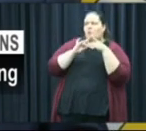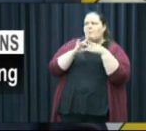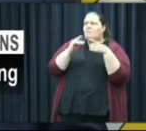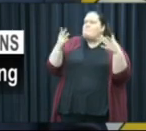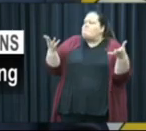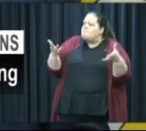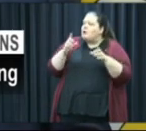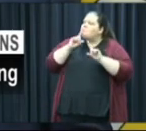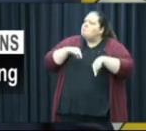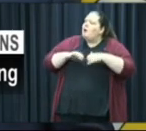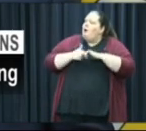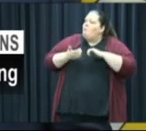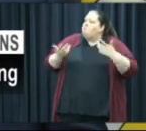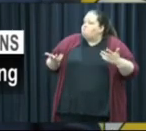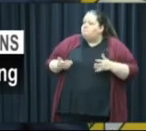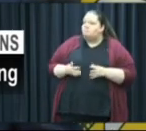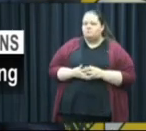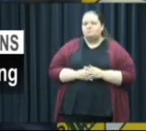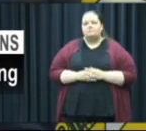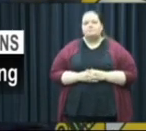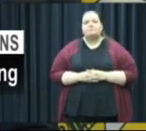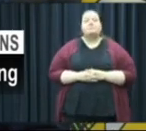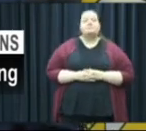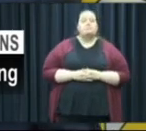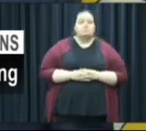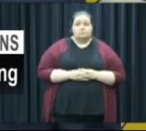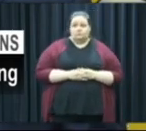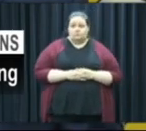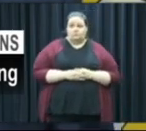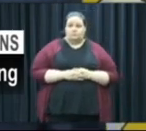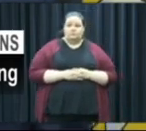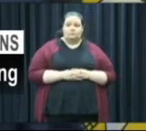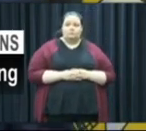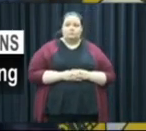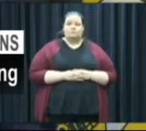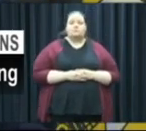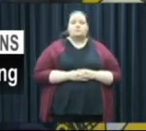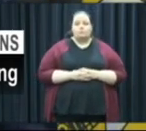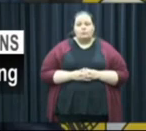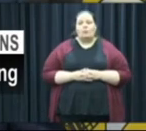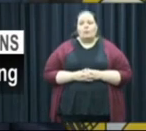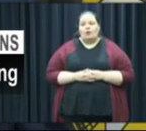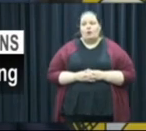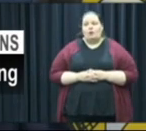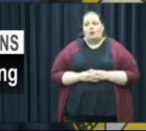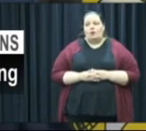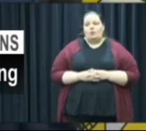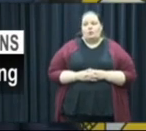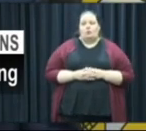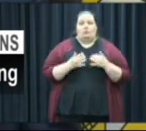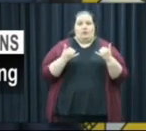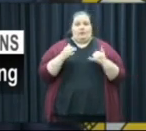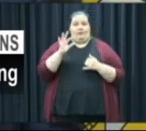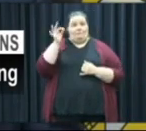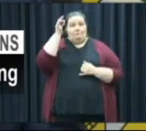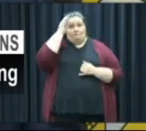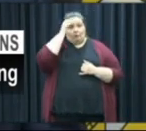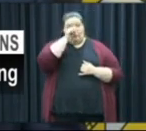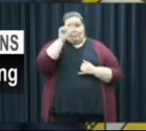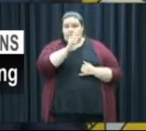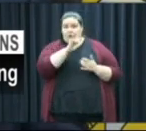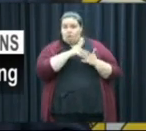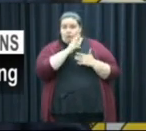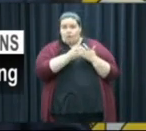any response to this? Well, at this point, what we agreed to do was work with the federal government on the program that they had put